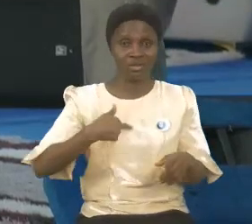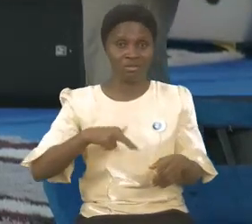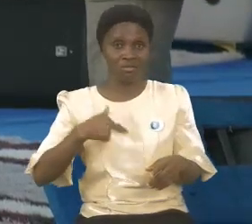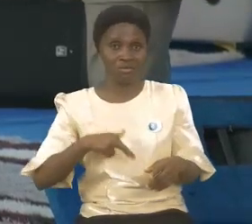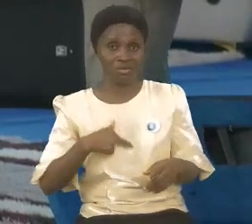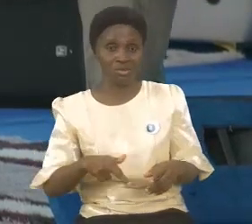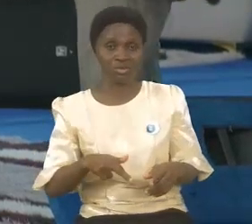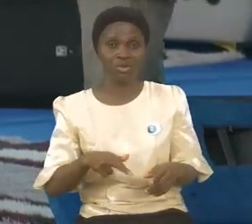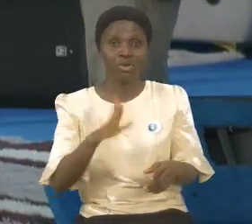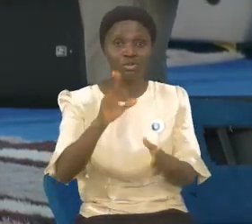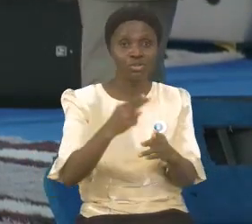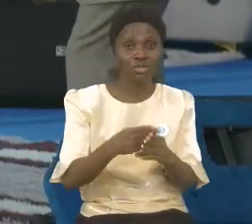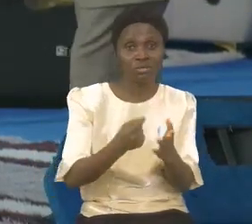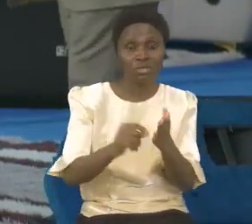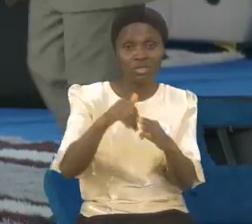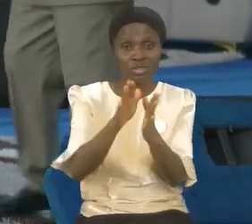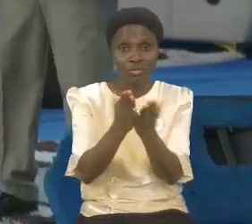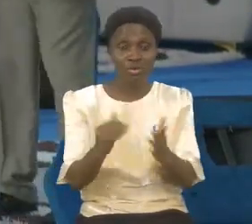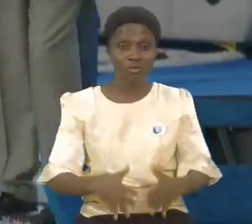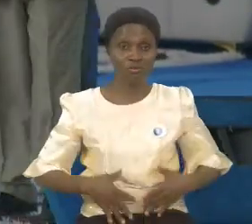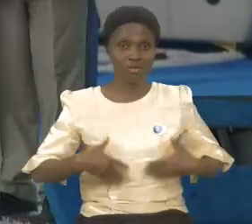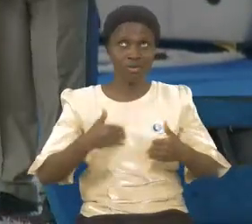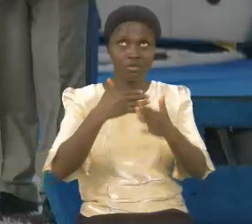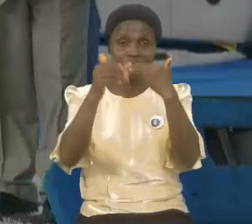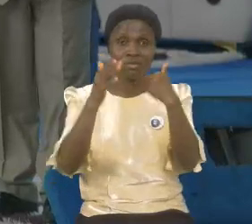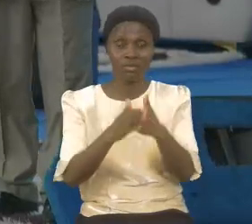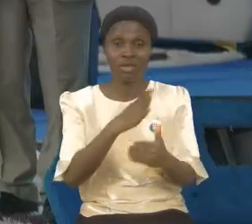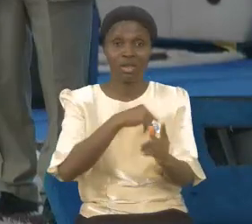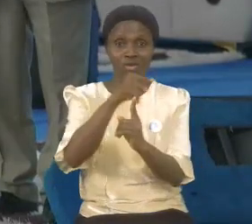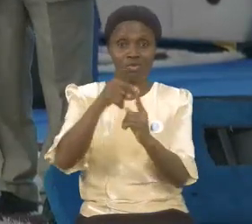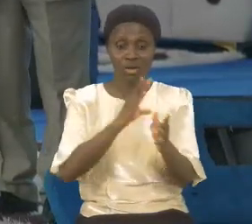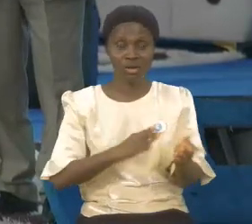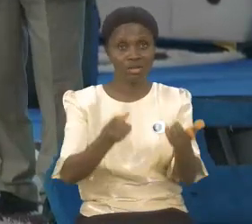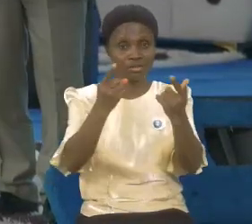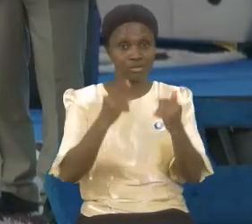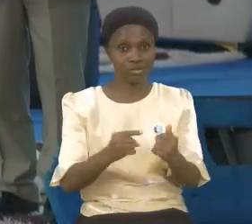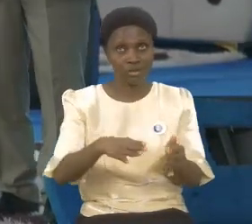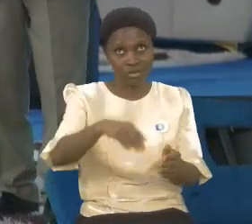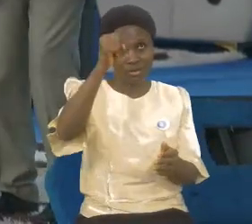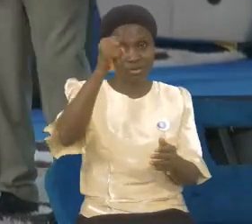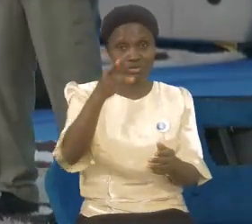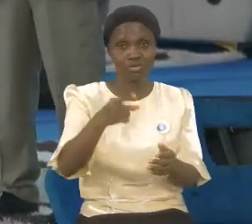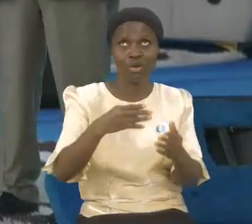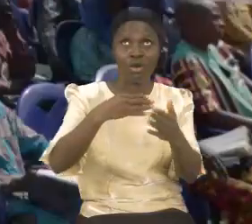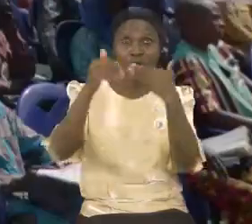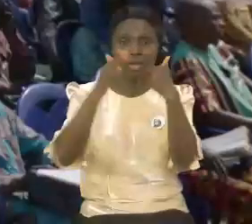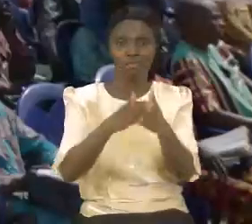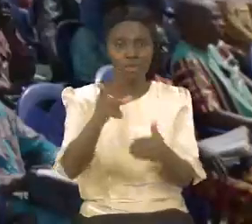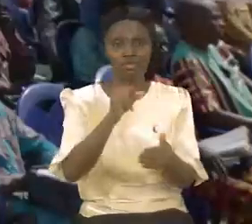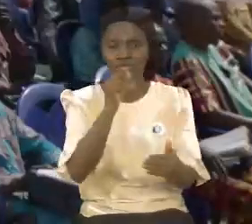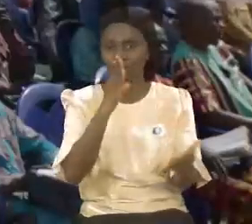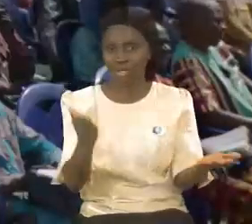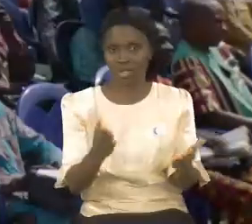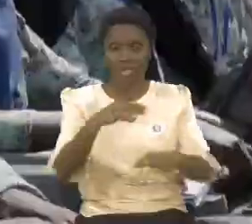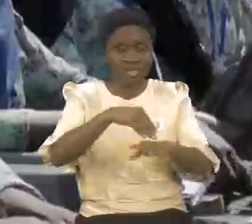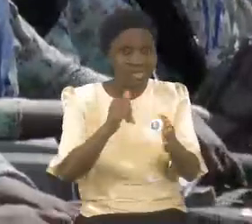Christ comes, he'll take you away with the sins, and you will not remain here at that time. I will not be here